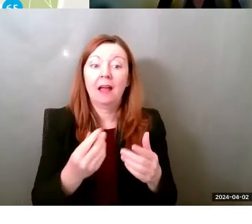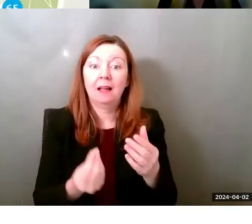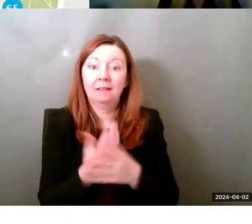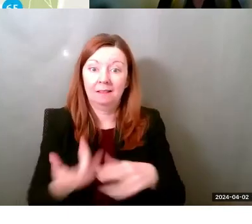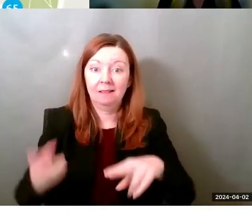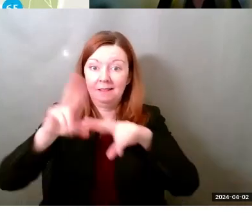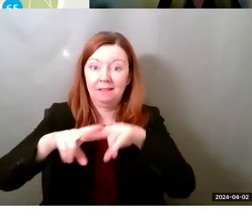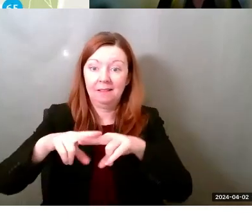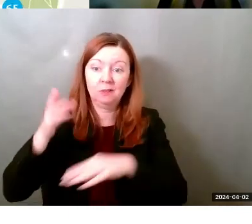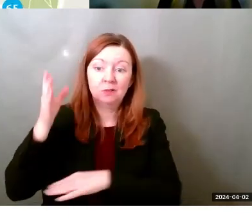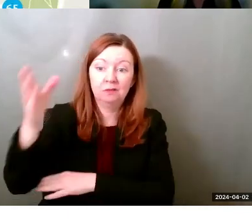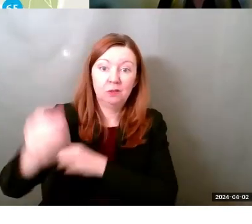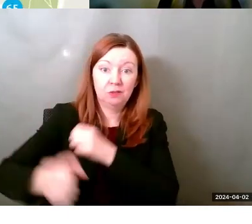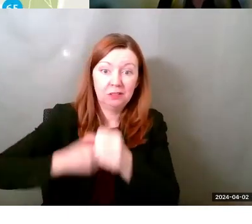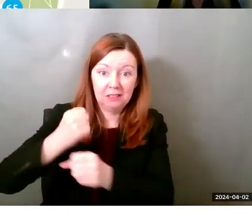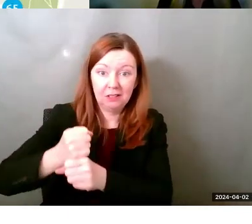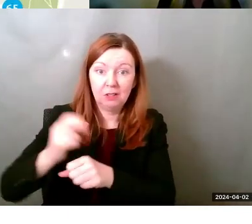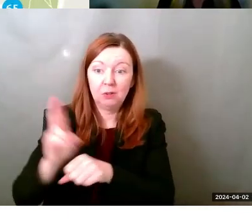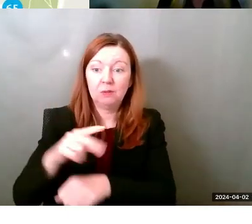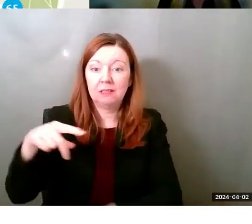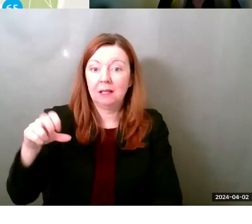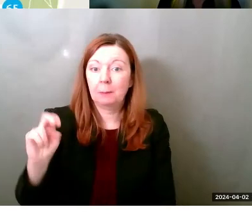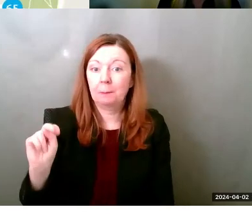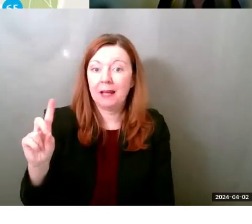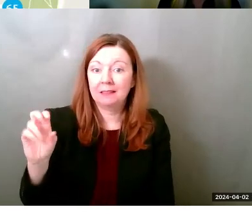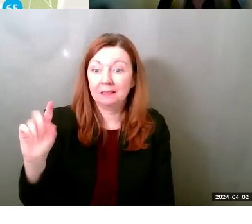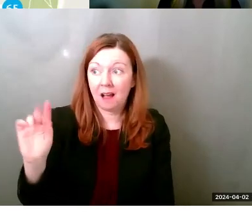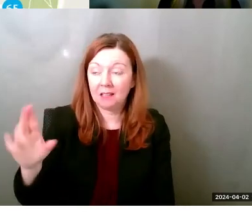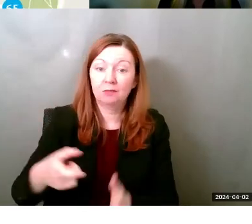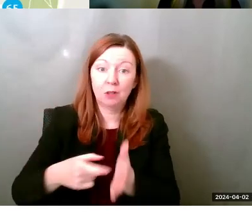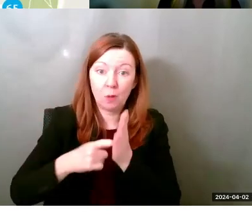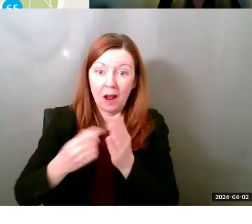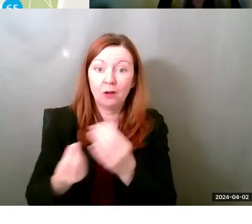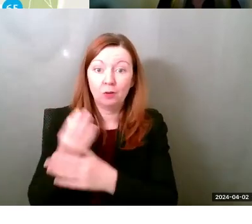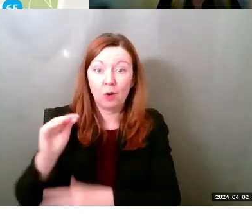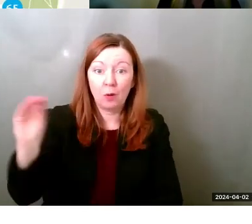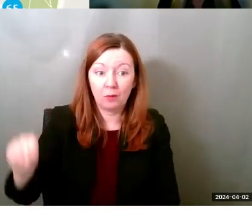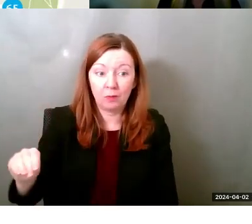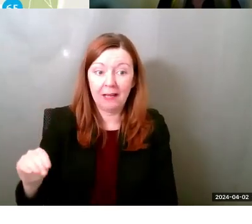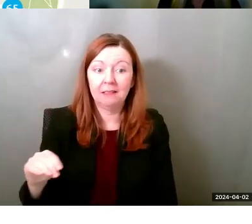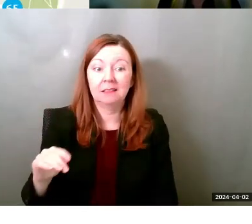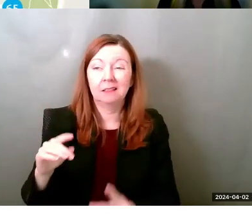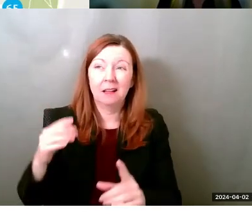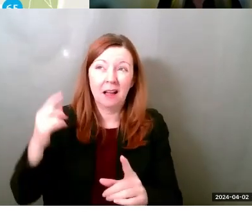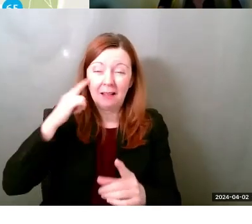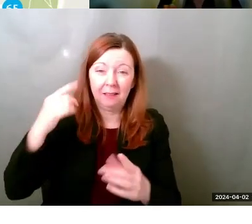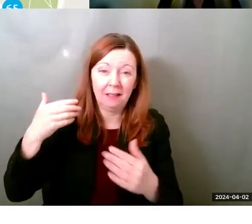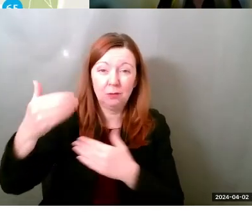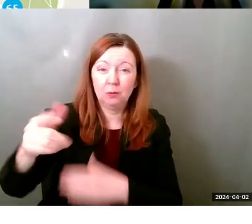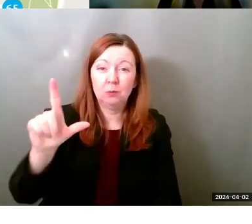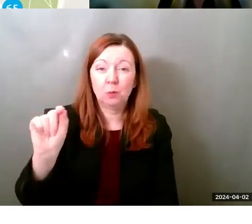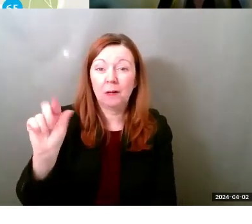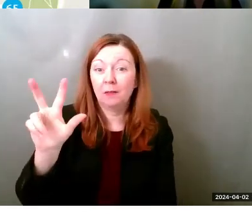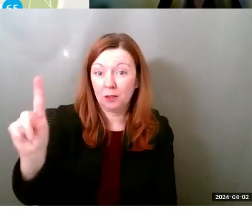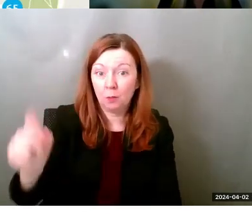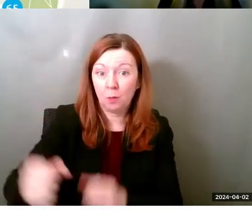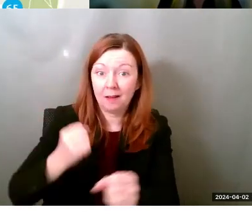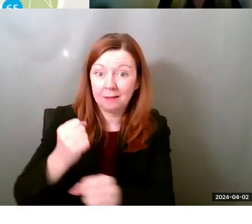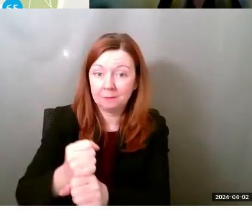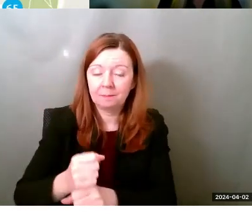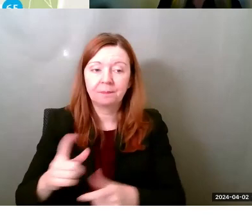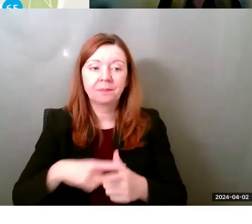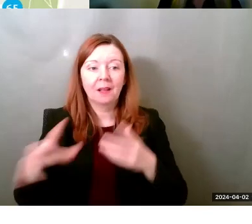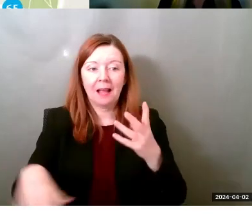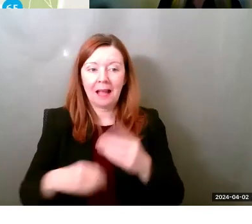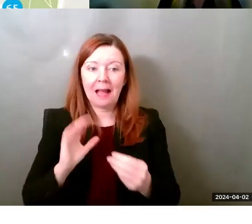volumes to our future year using PennDOT's required growth rate, which is out to 2031, I believe. And then we added our